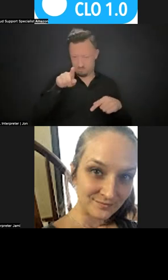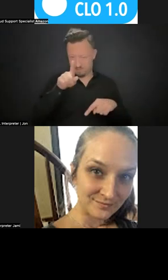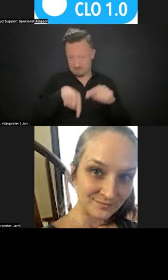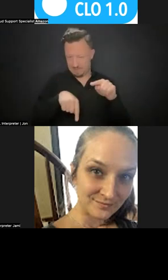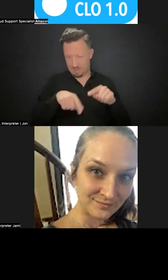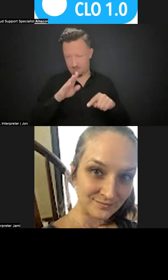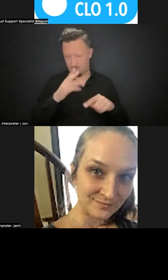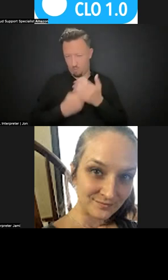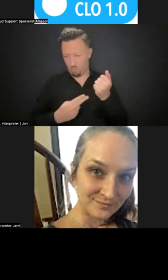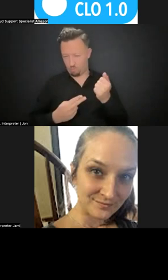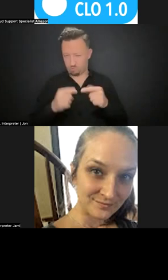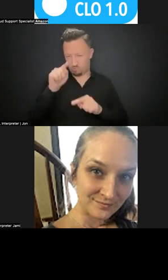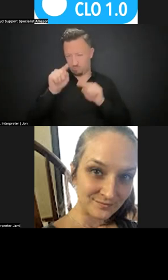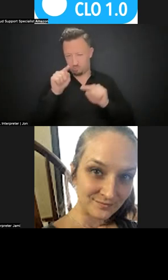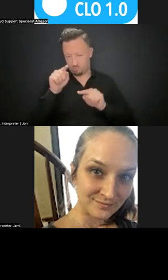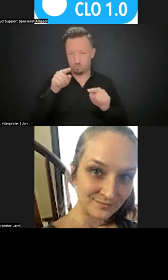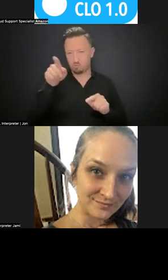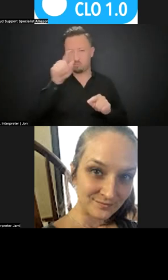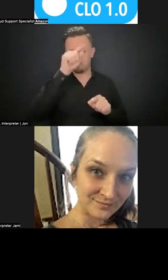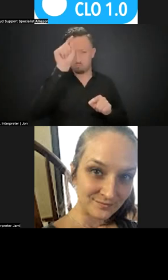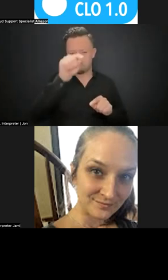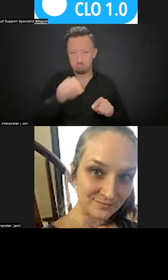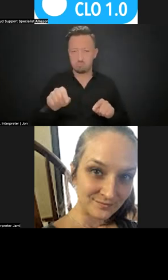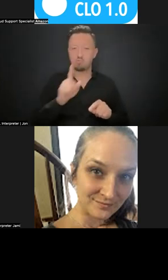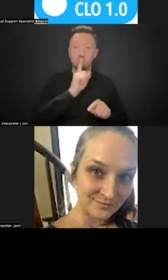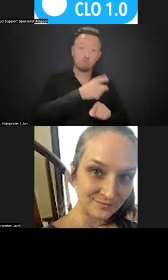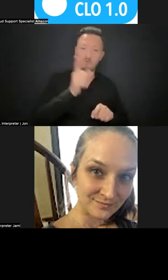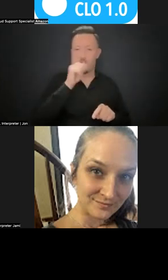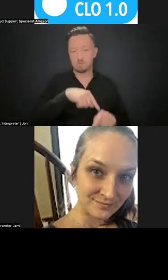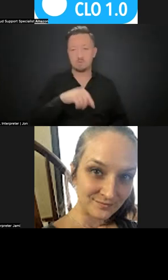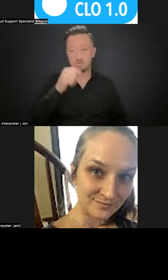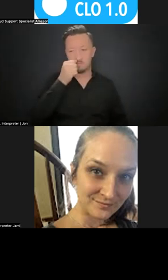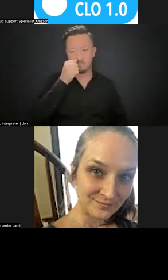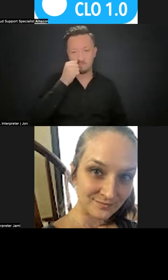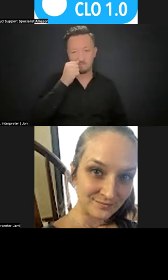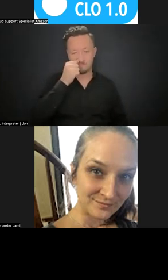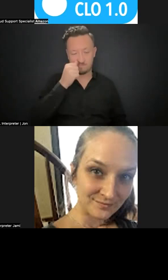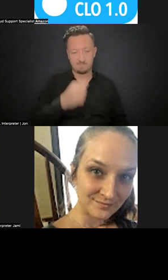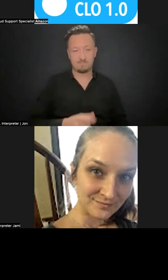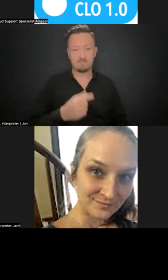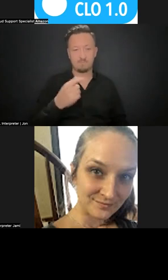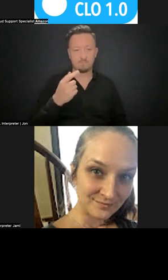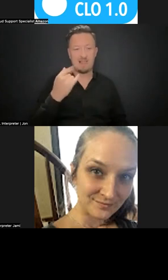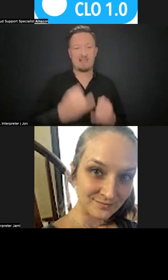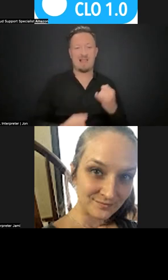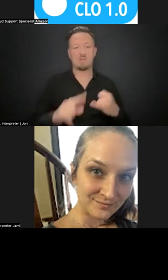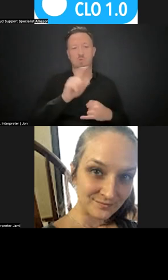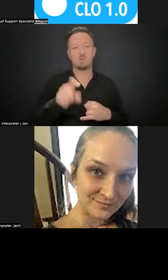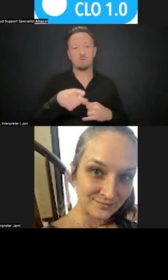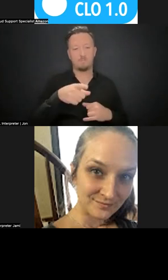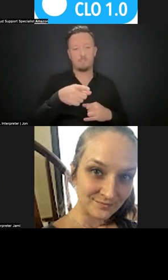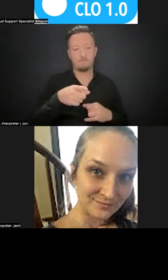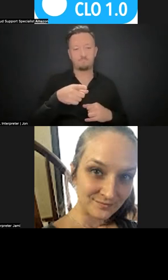the other. So put in check for those items that are true. And one more question. Why is it important to have